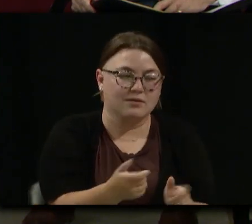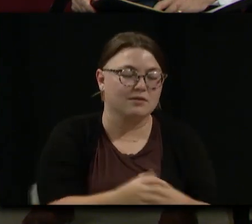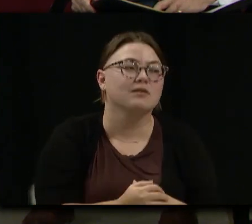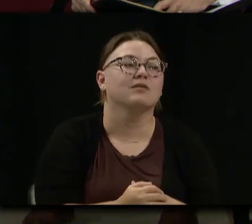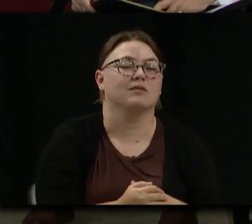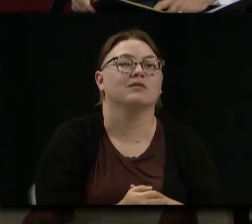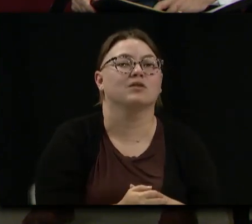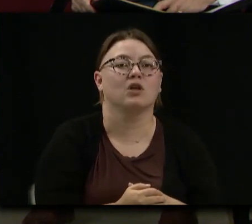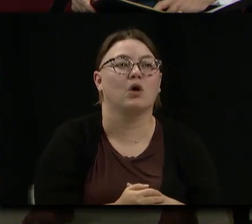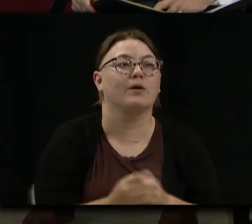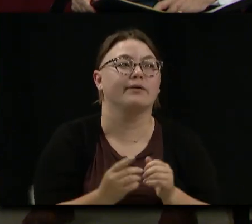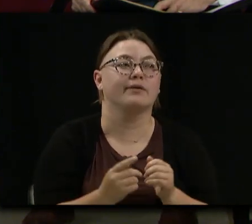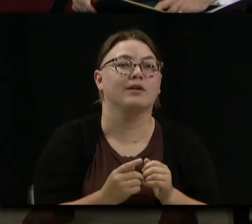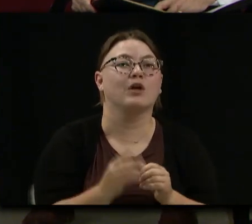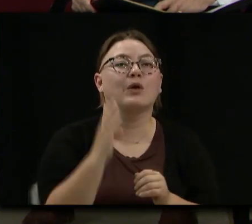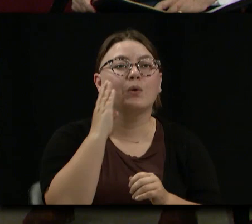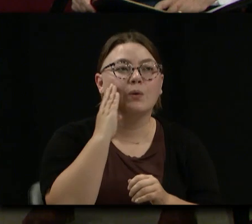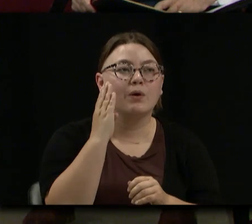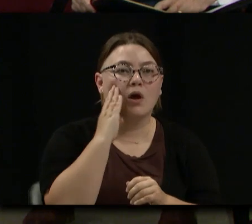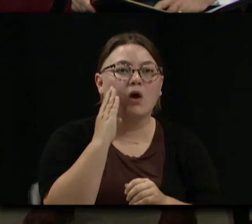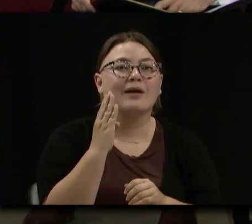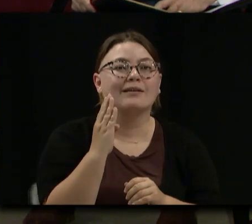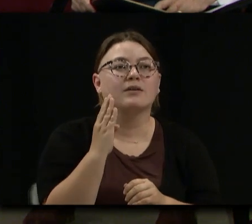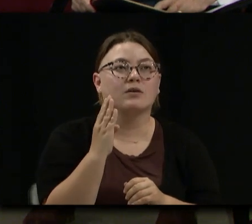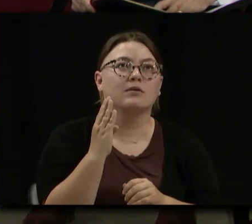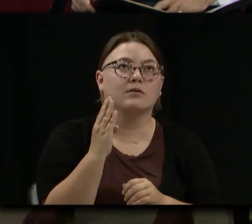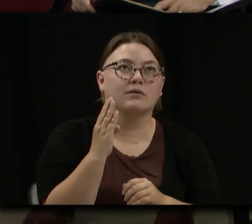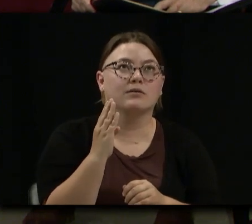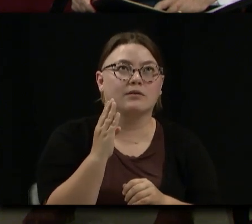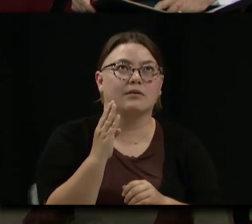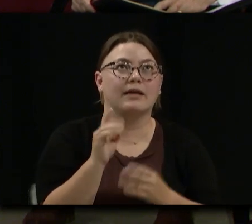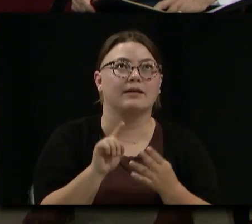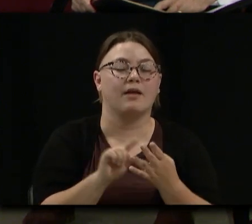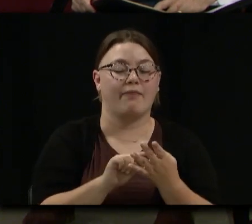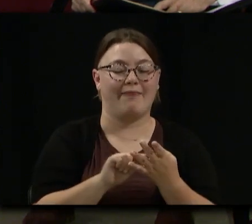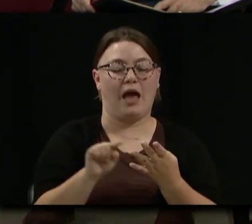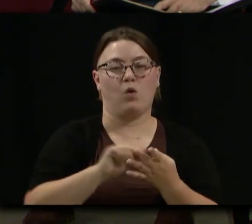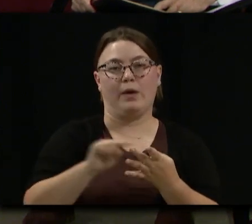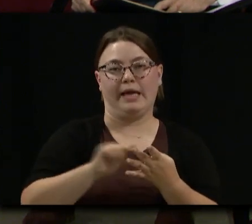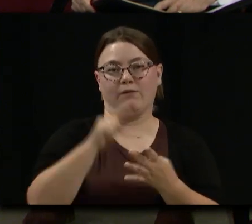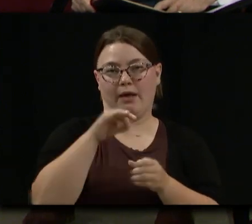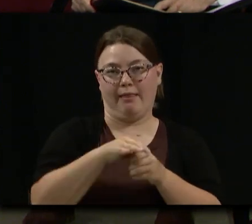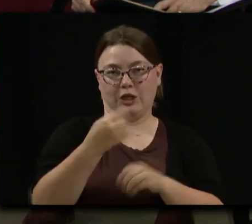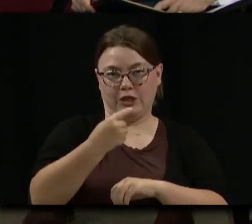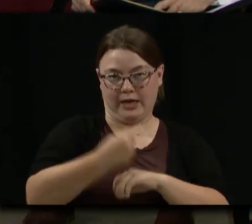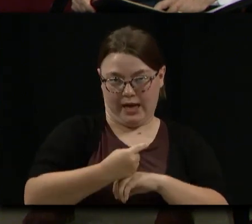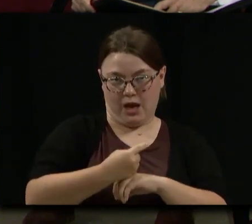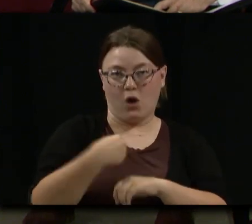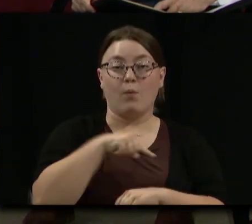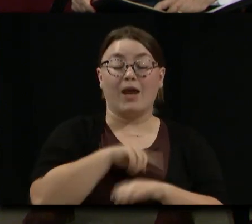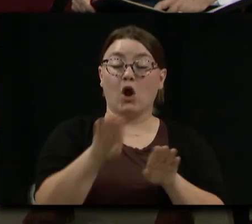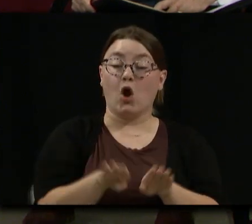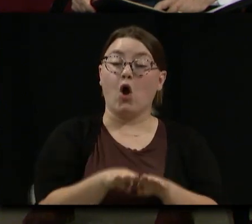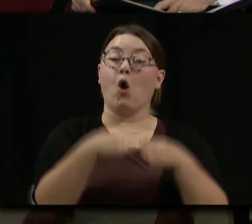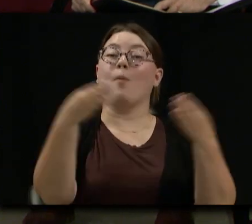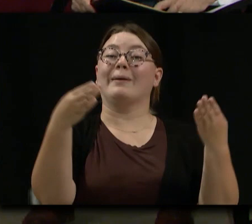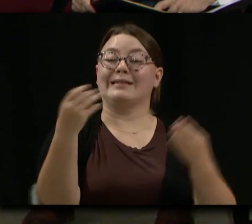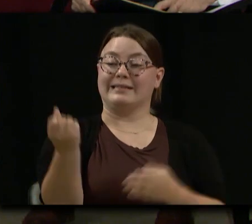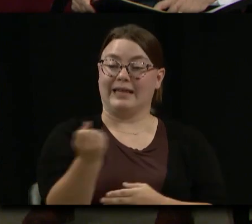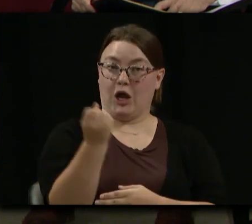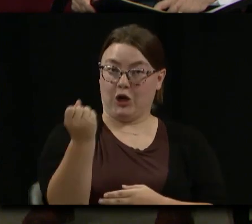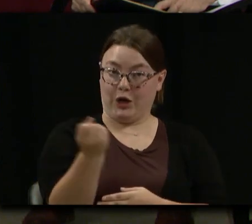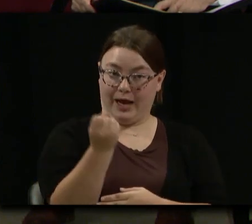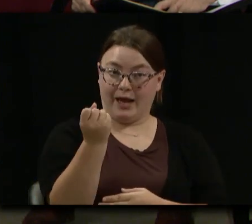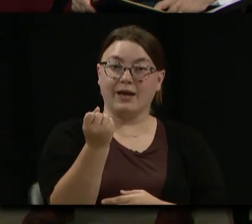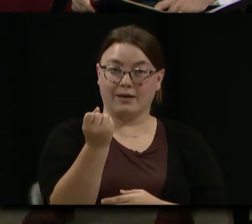that weekend. We're required to be open a number of days. Of course, we go into that Saturday. The people who have a lot more